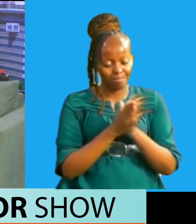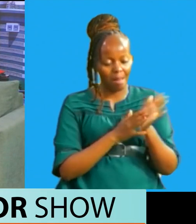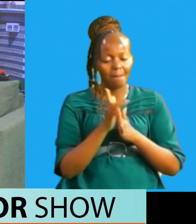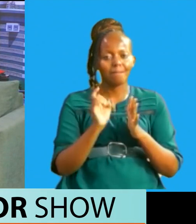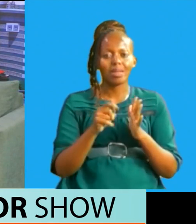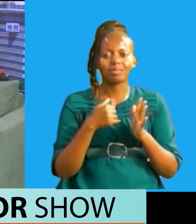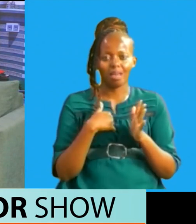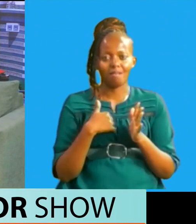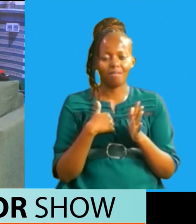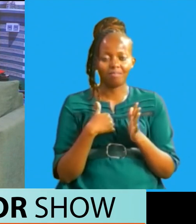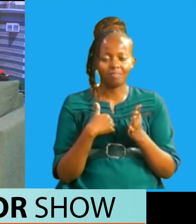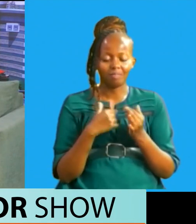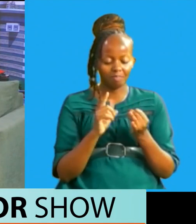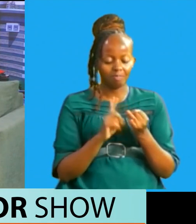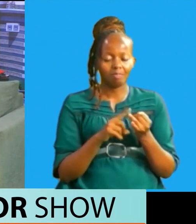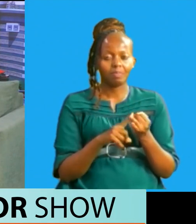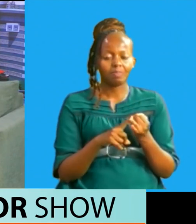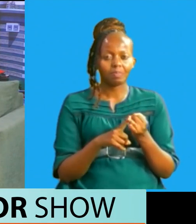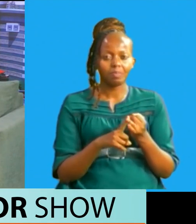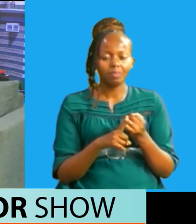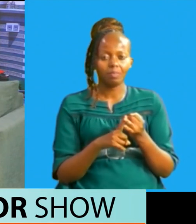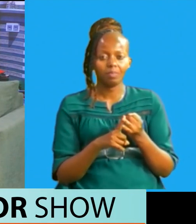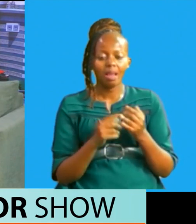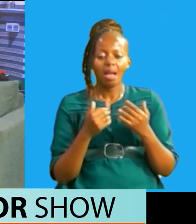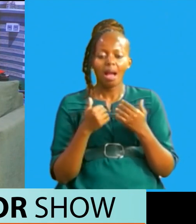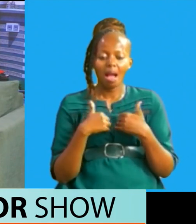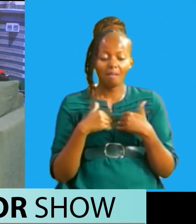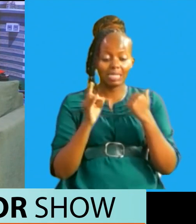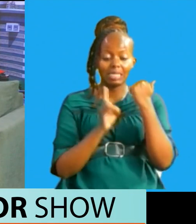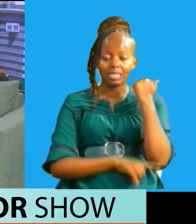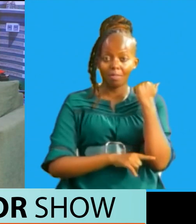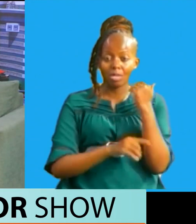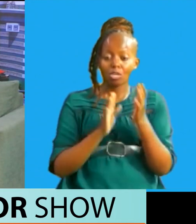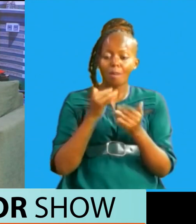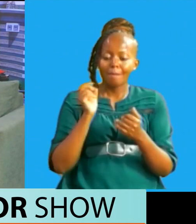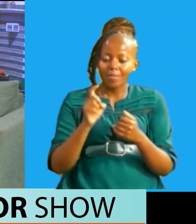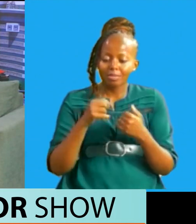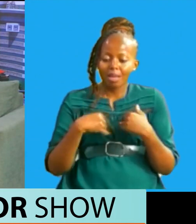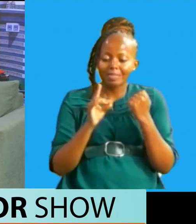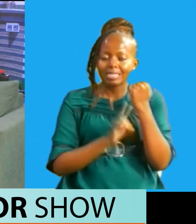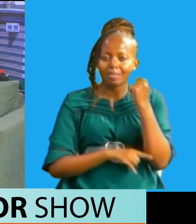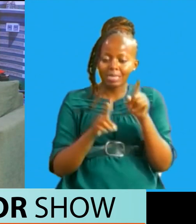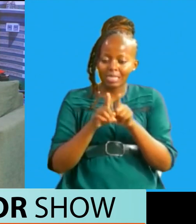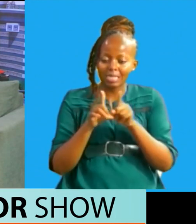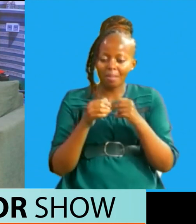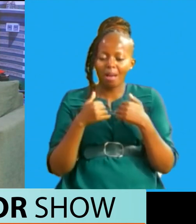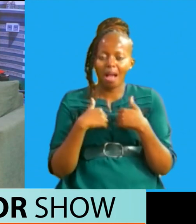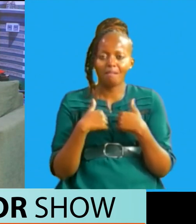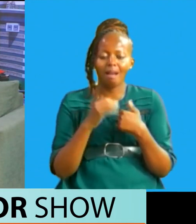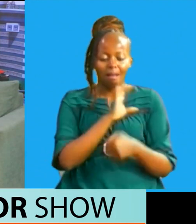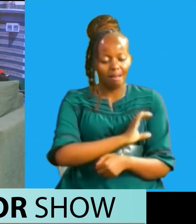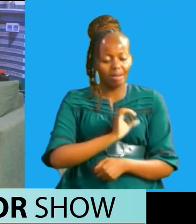to what you do. The second thing is having discipline. You have to have discipline and have good